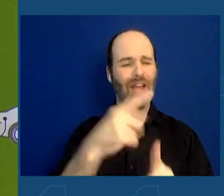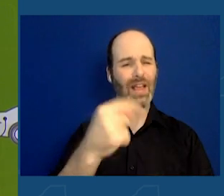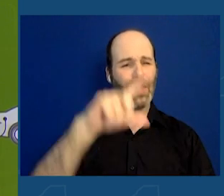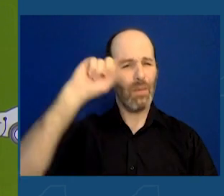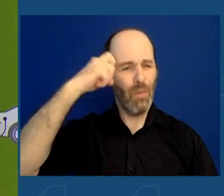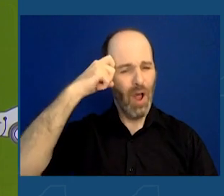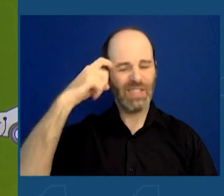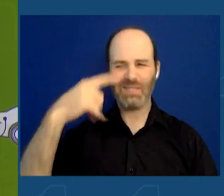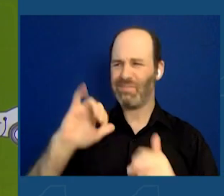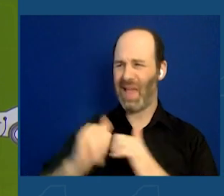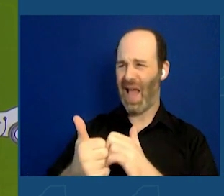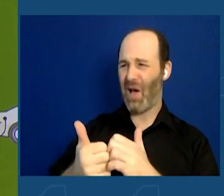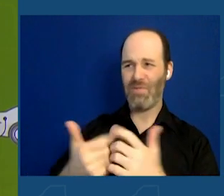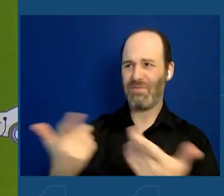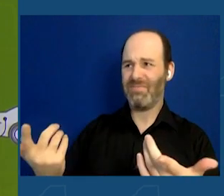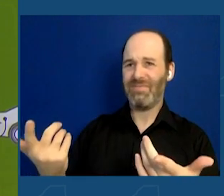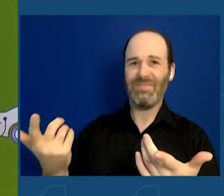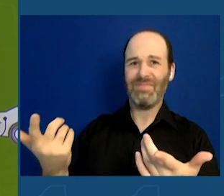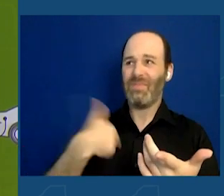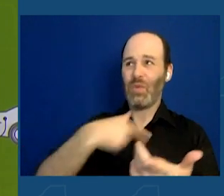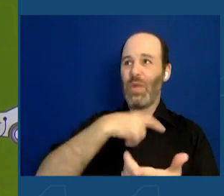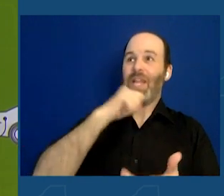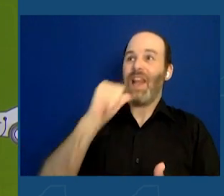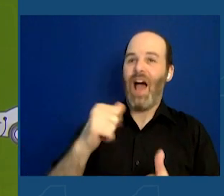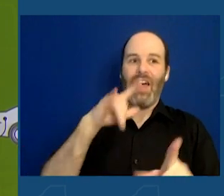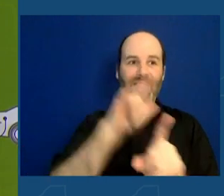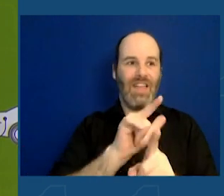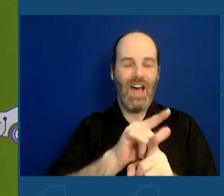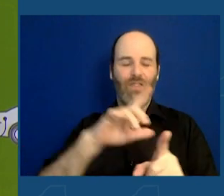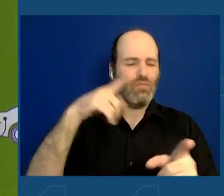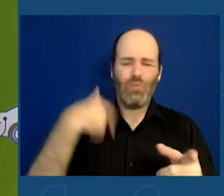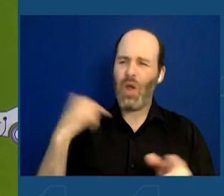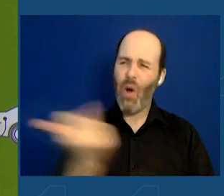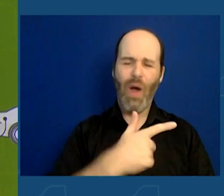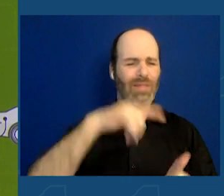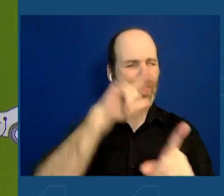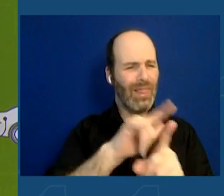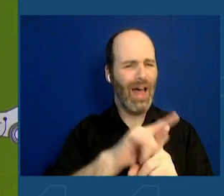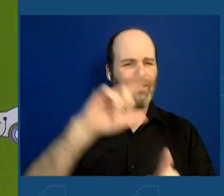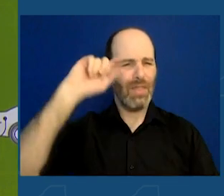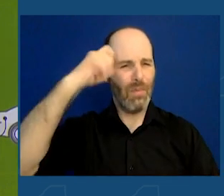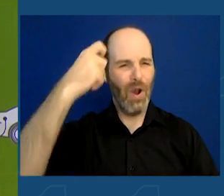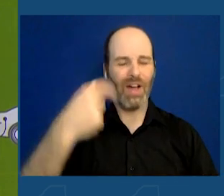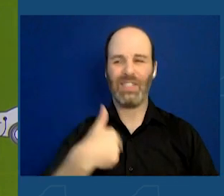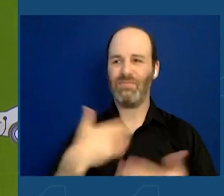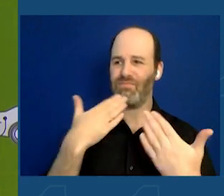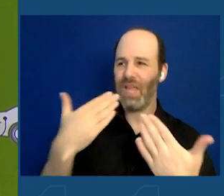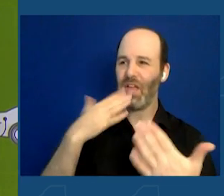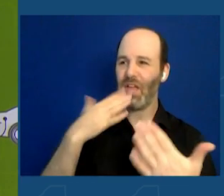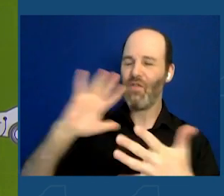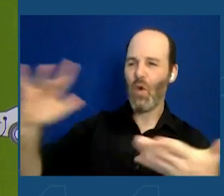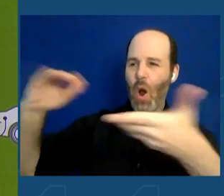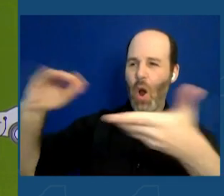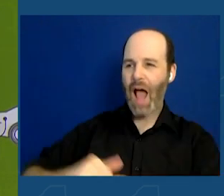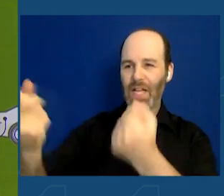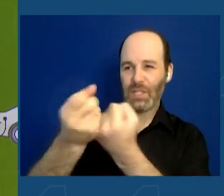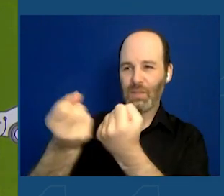not love the Bronx? And let's thank her for all her allies and supporters and members for what they do.